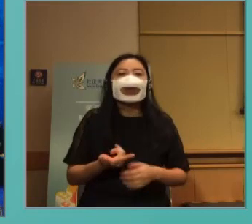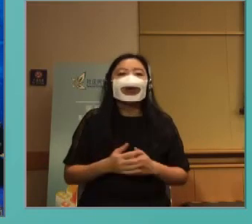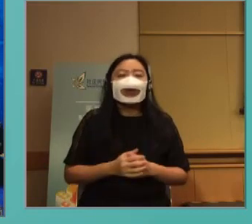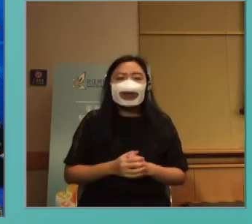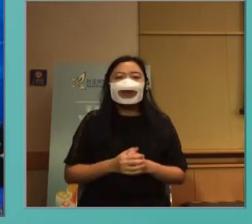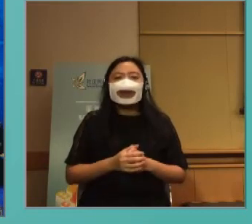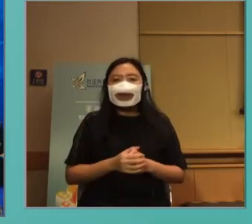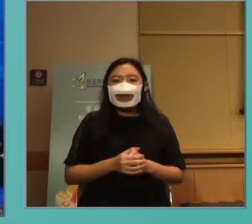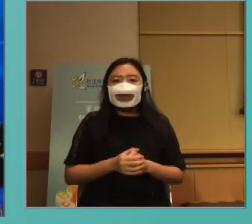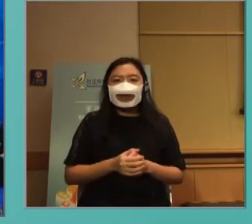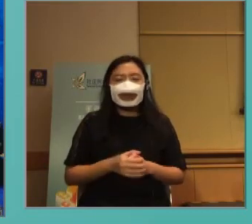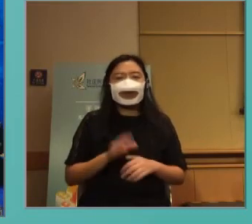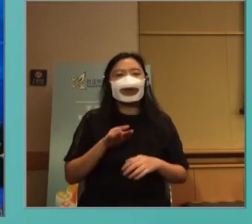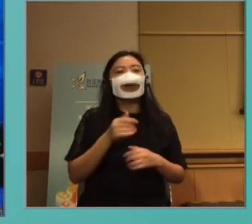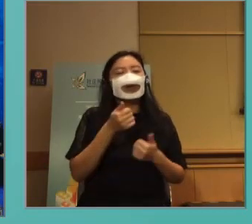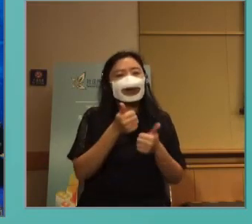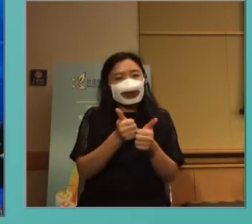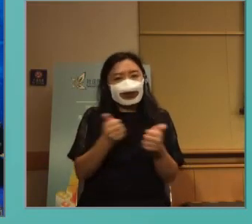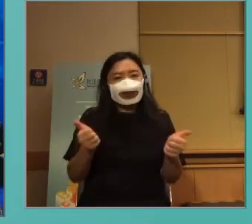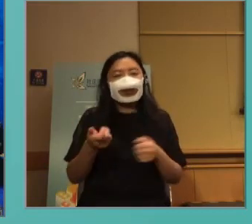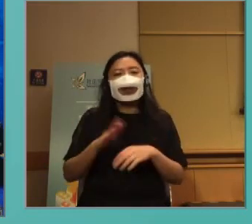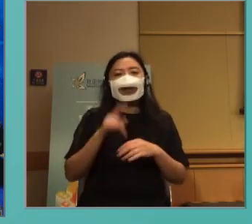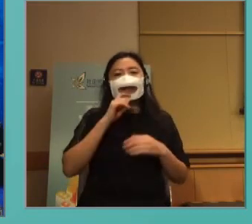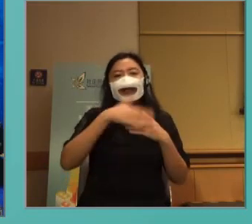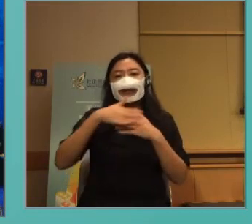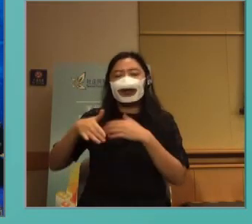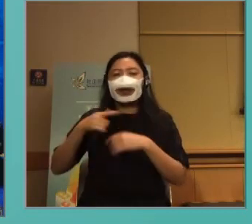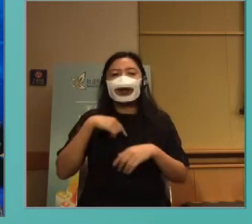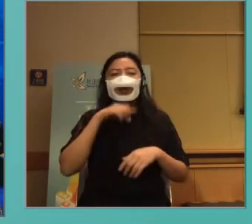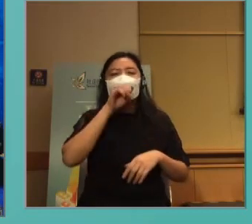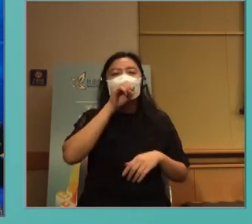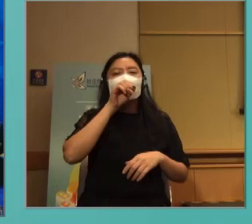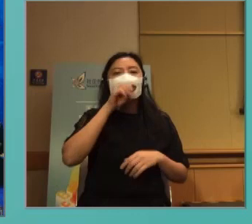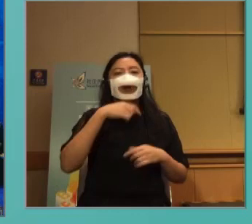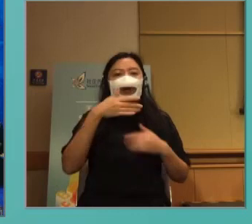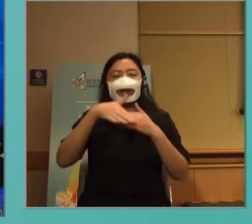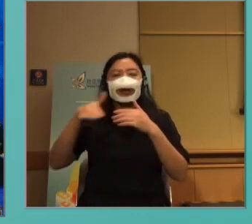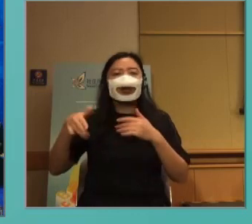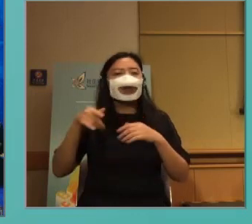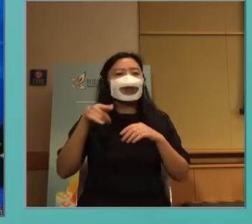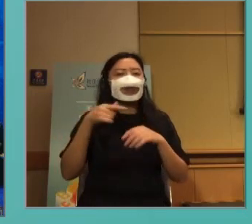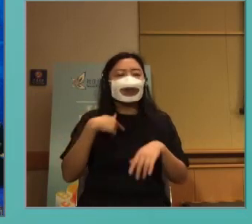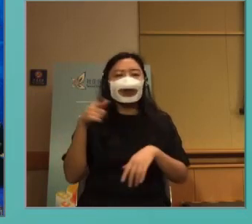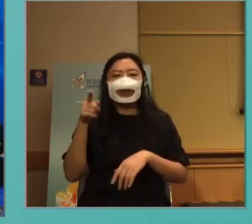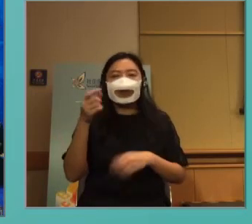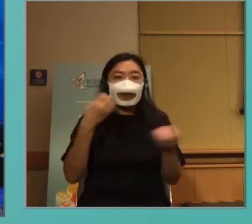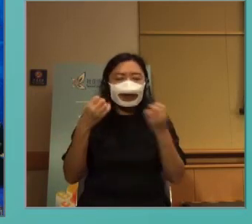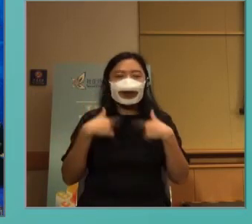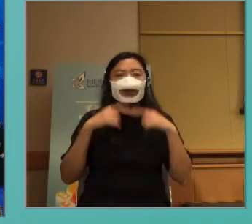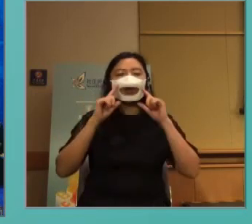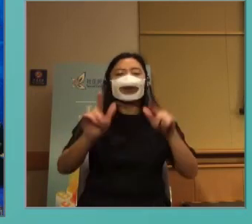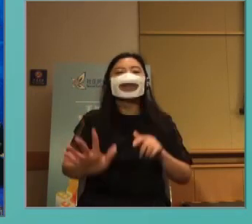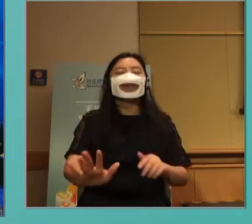through the rest of the questions because I think we will more or less have covered them. So I would like to use the rest of the time, maybe we have another 20 minutes or